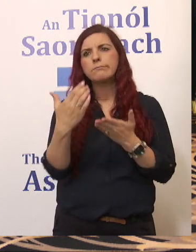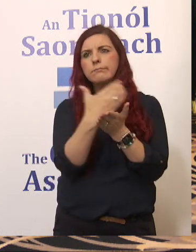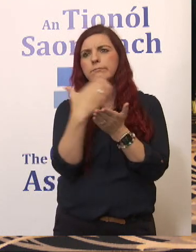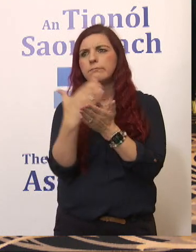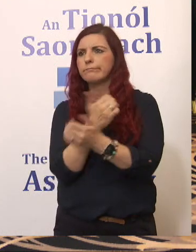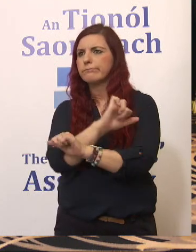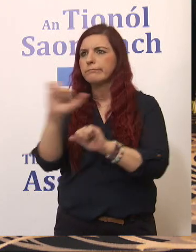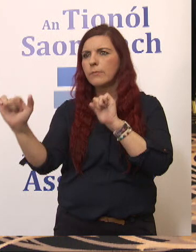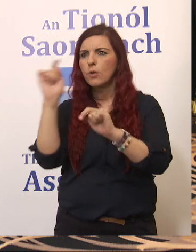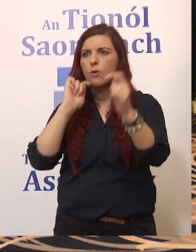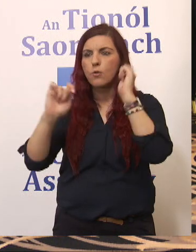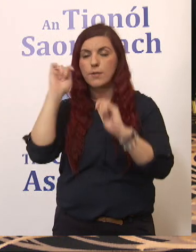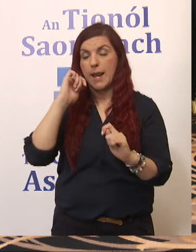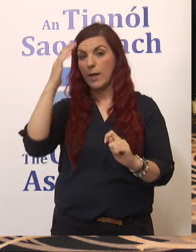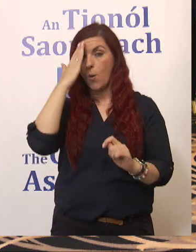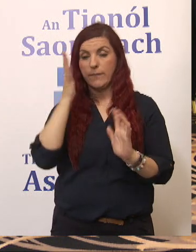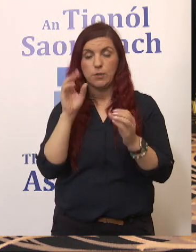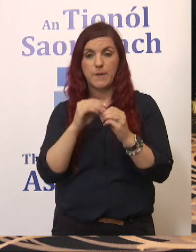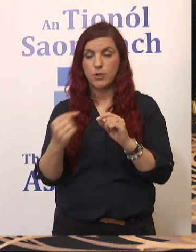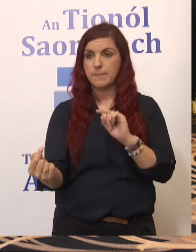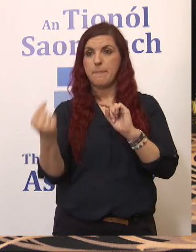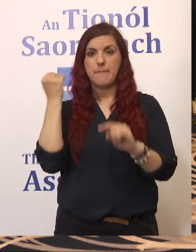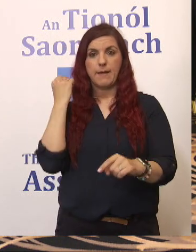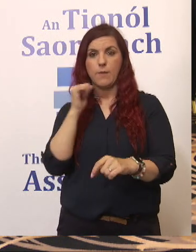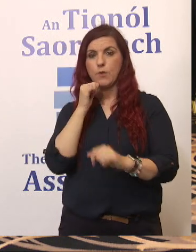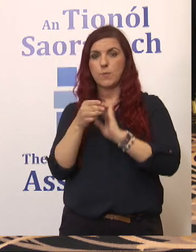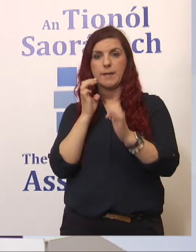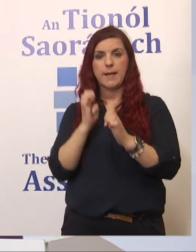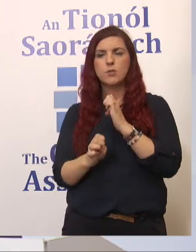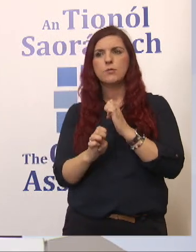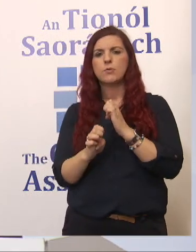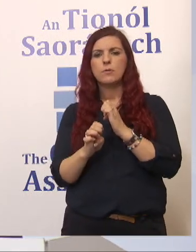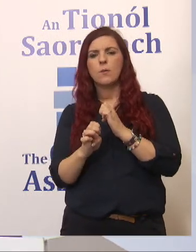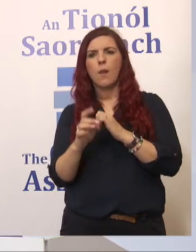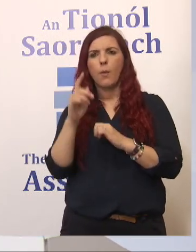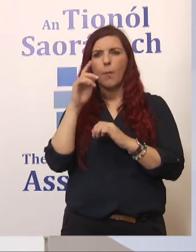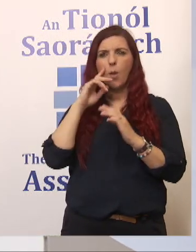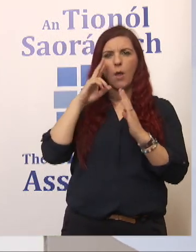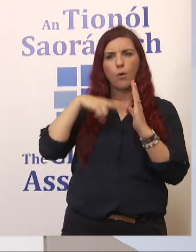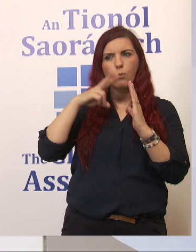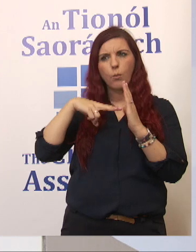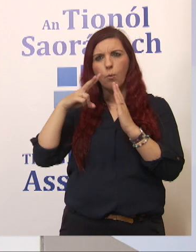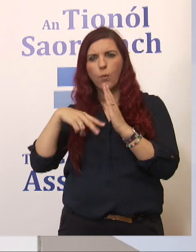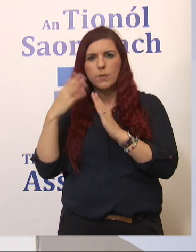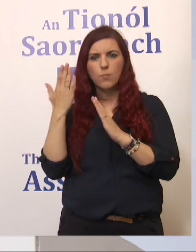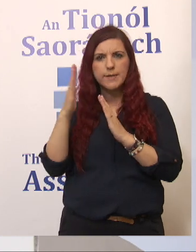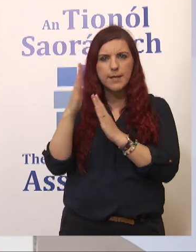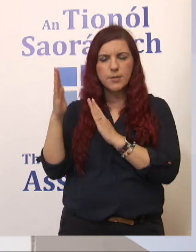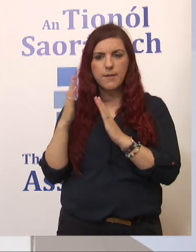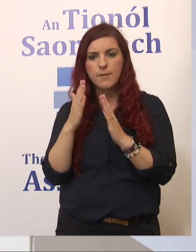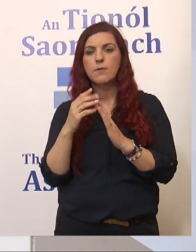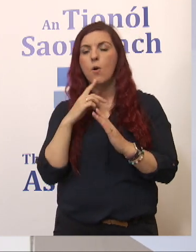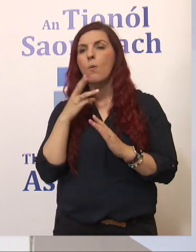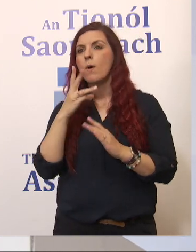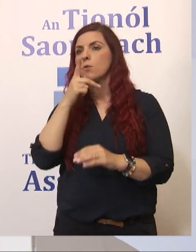mentioned this at the early stages to build a kind of context and look through the presentations through this particular lens. So we're looking